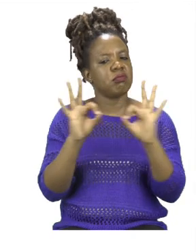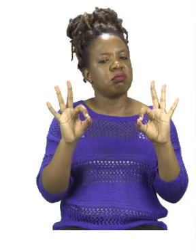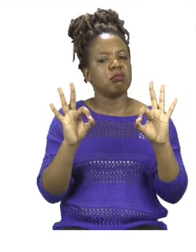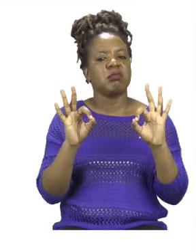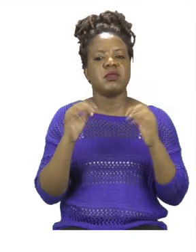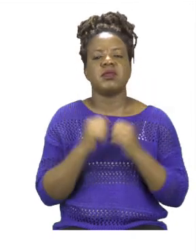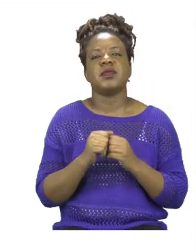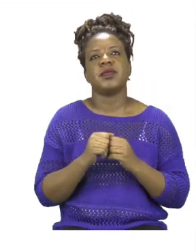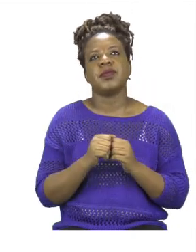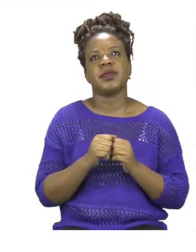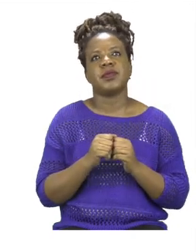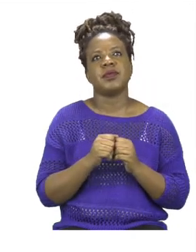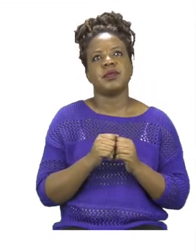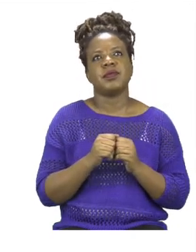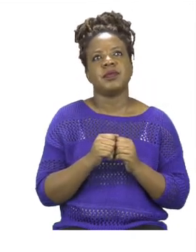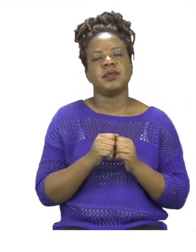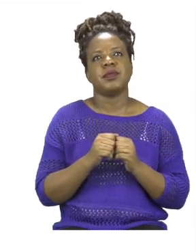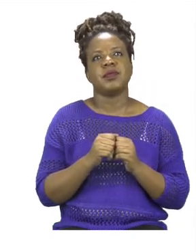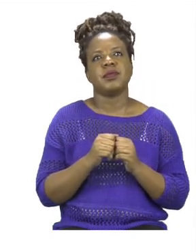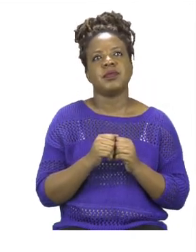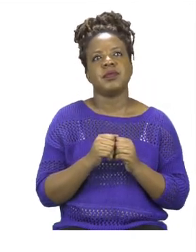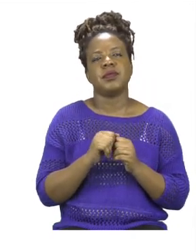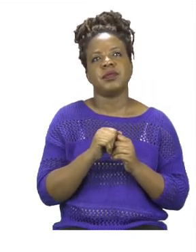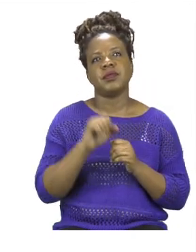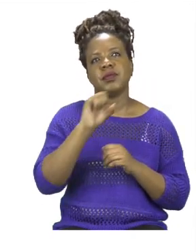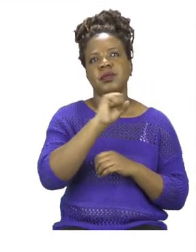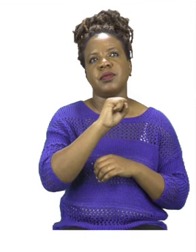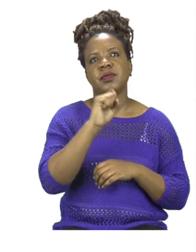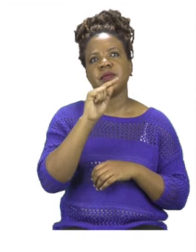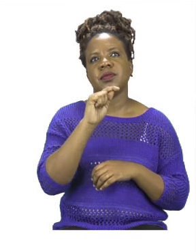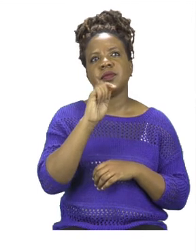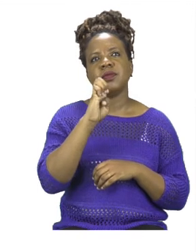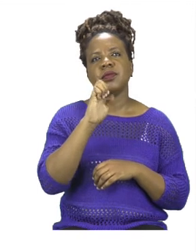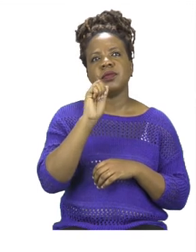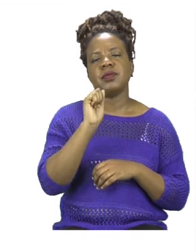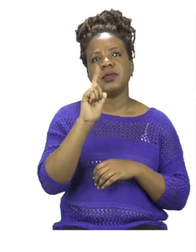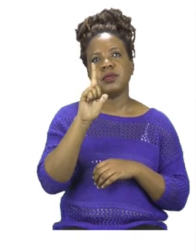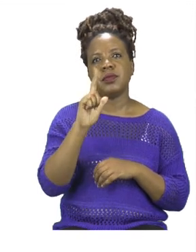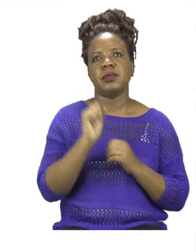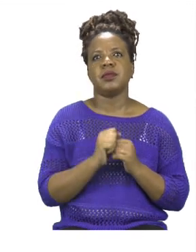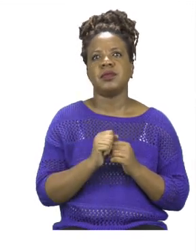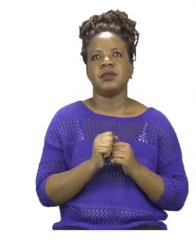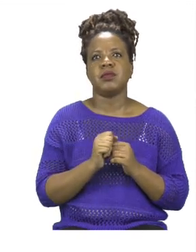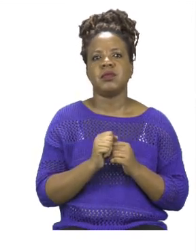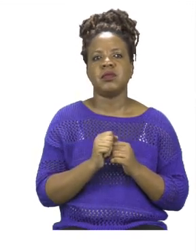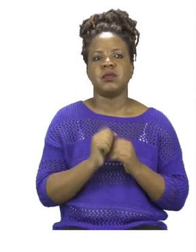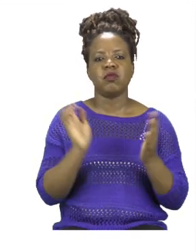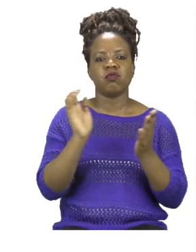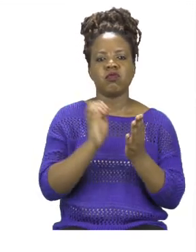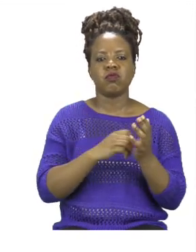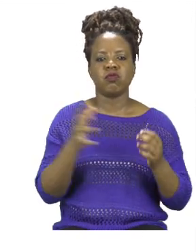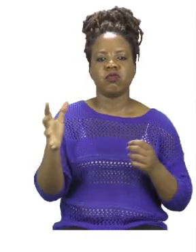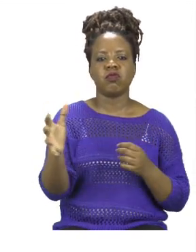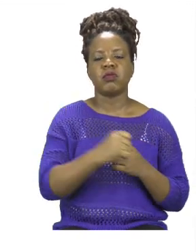to assist. Then we have the word steal. Now the word steal means to take something that doesn't